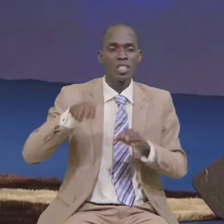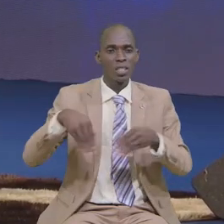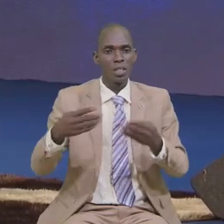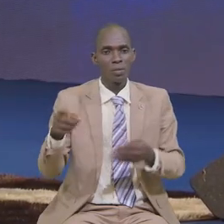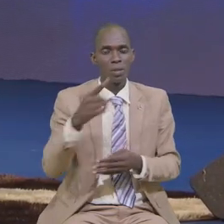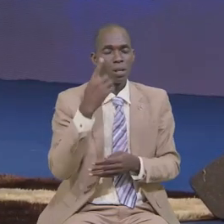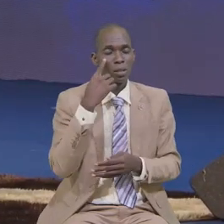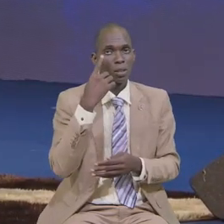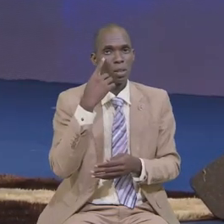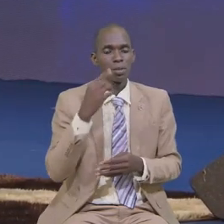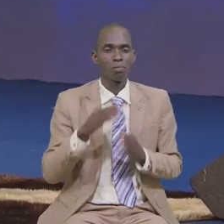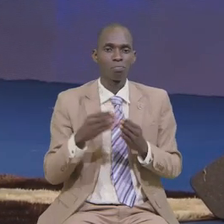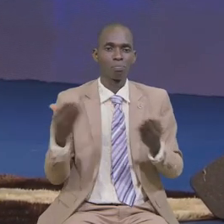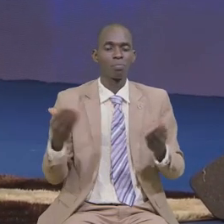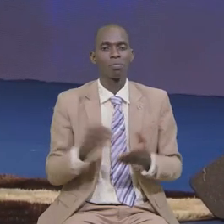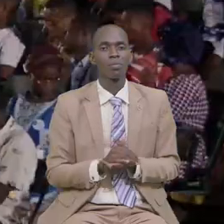sight.